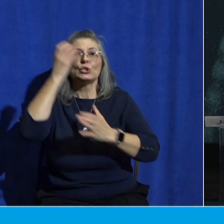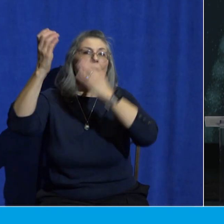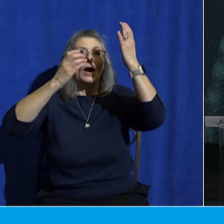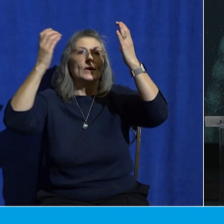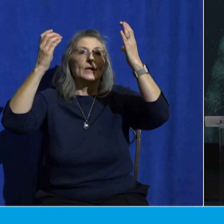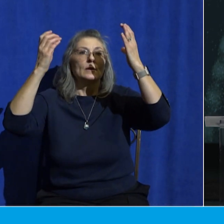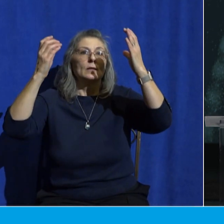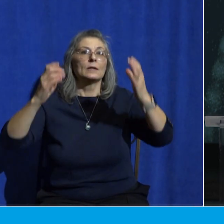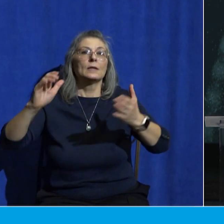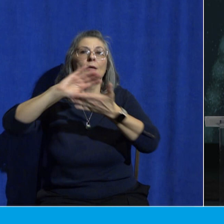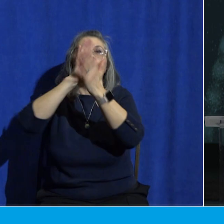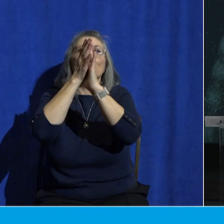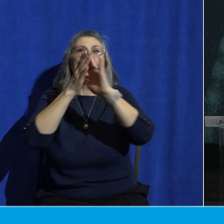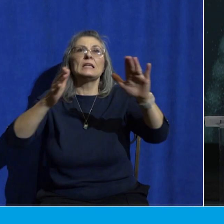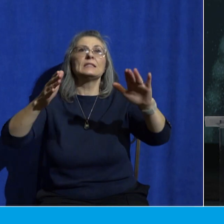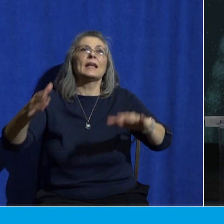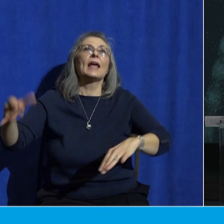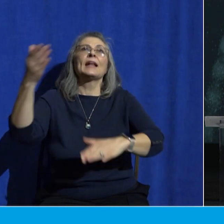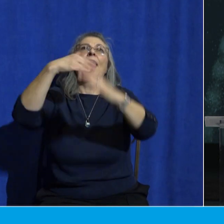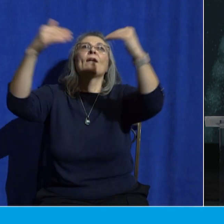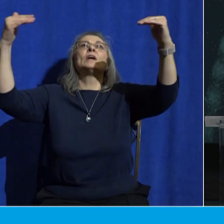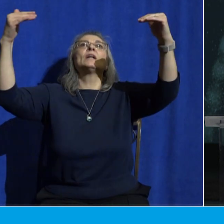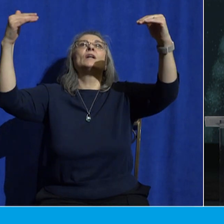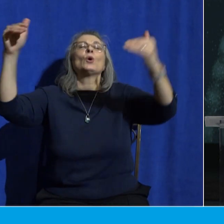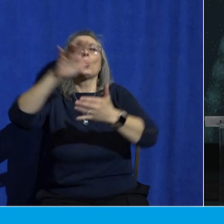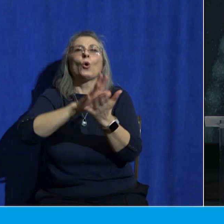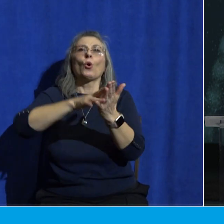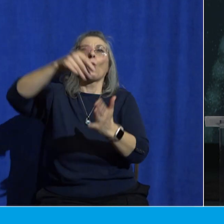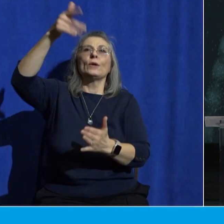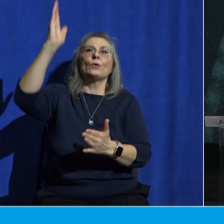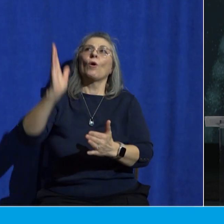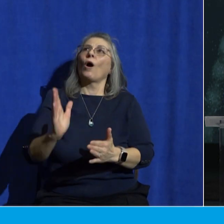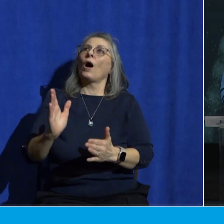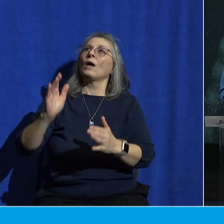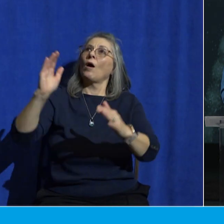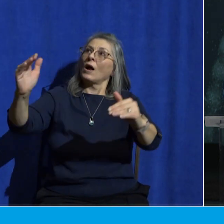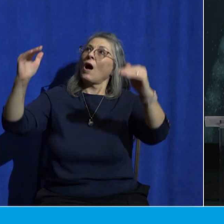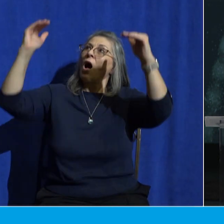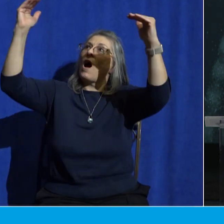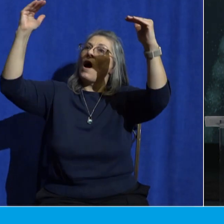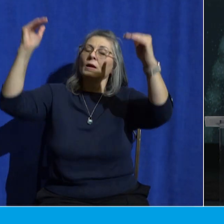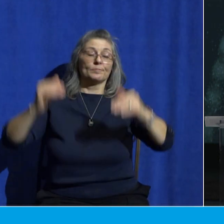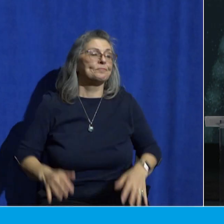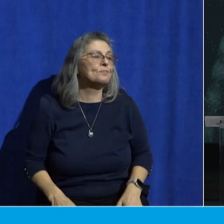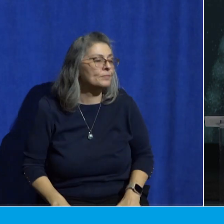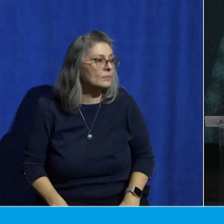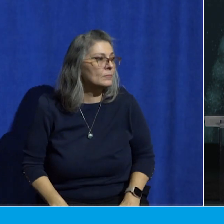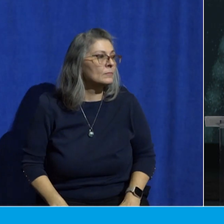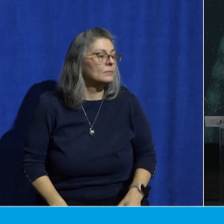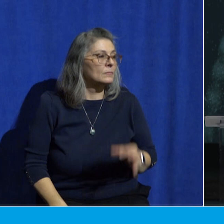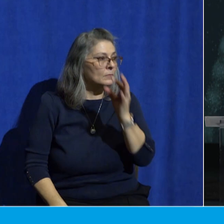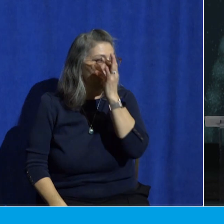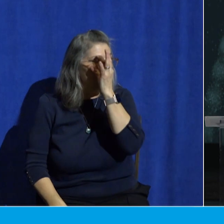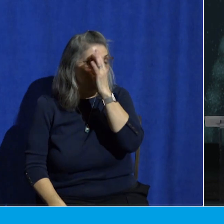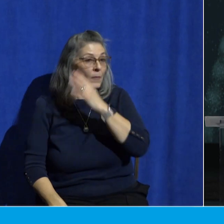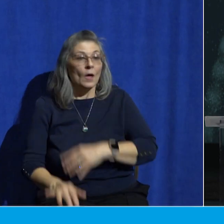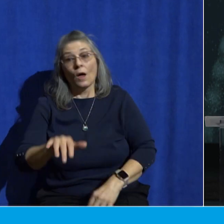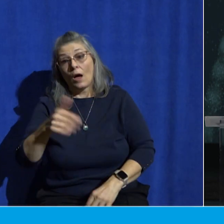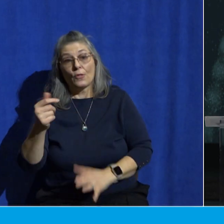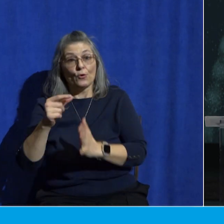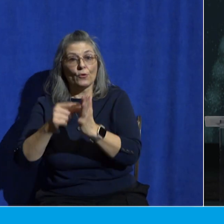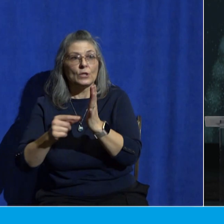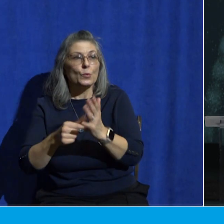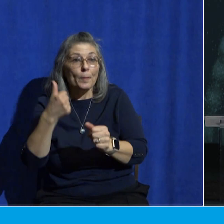in heaven and glory in the highest." We read earlier, what Luke writes right after this, when Jesus was